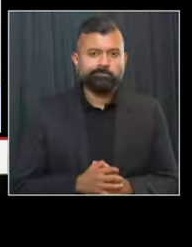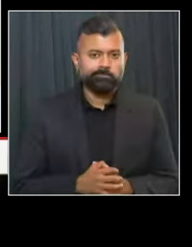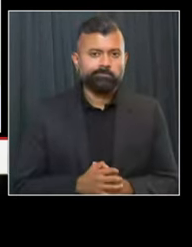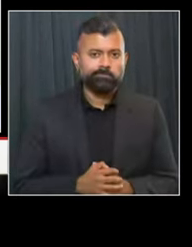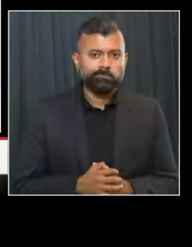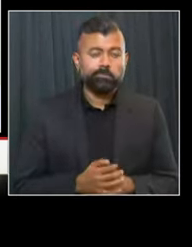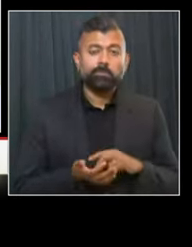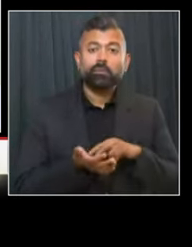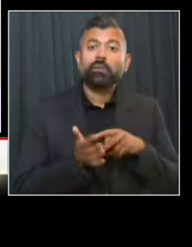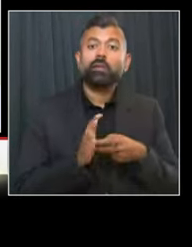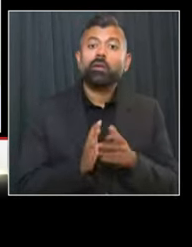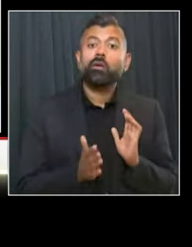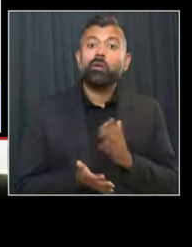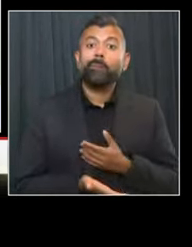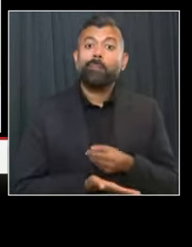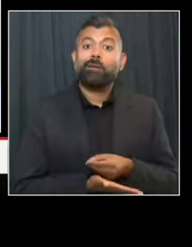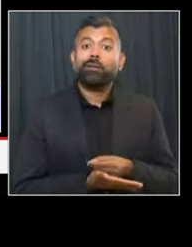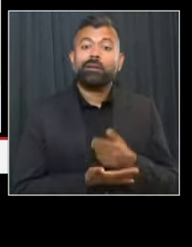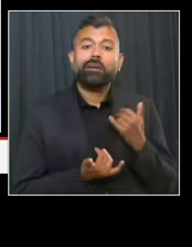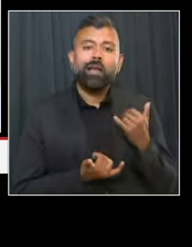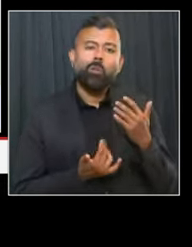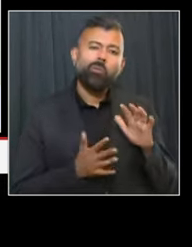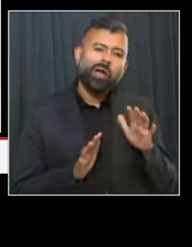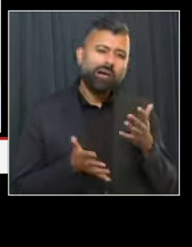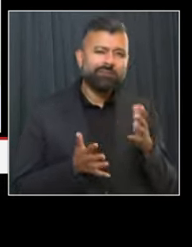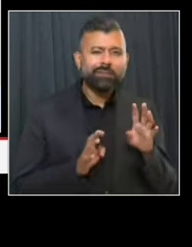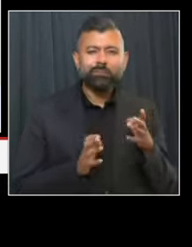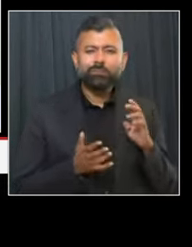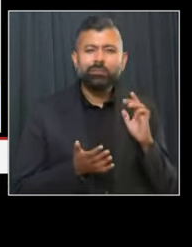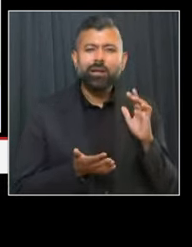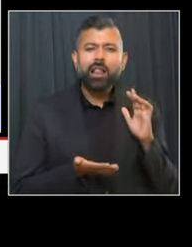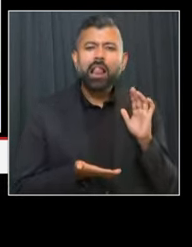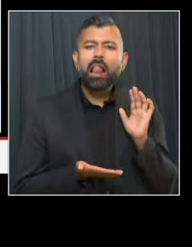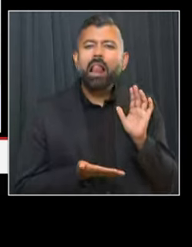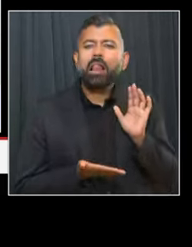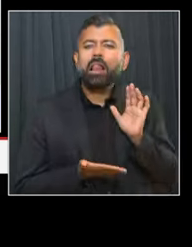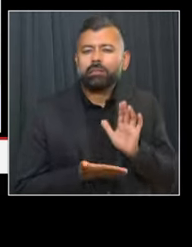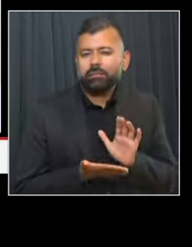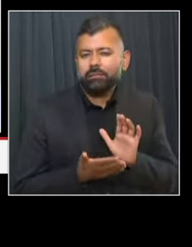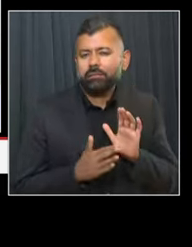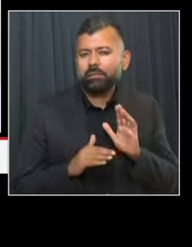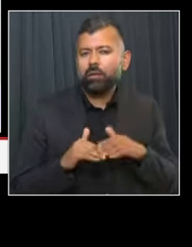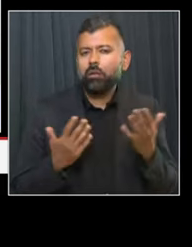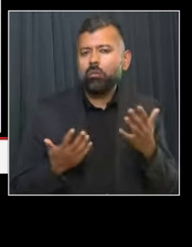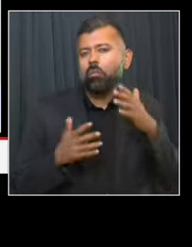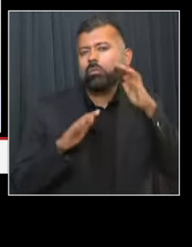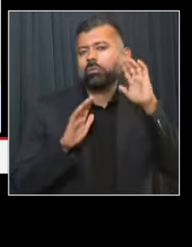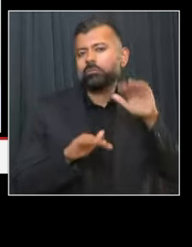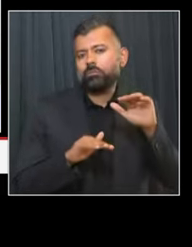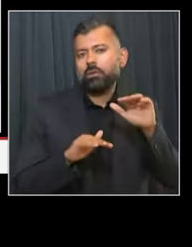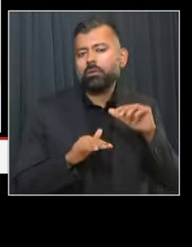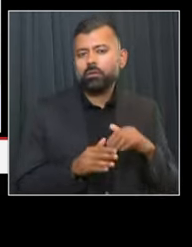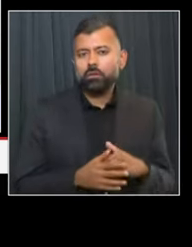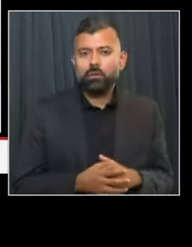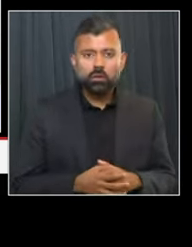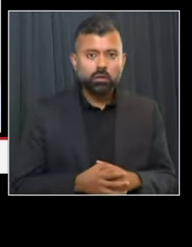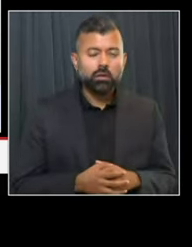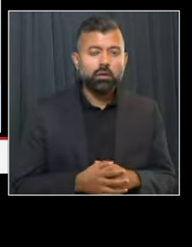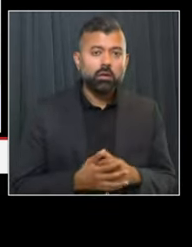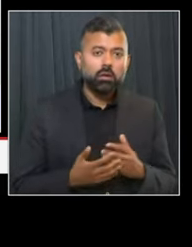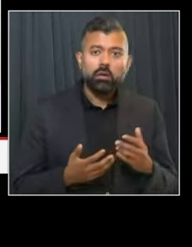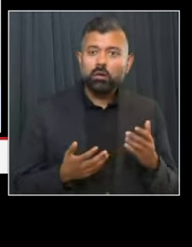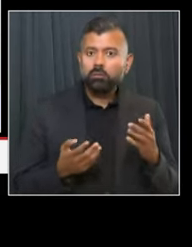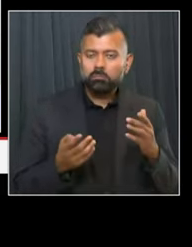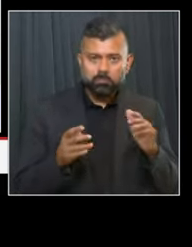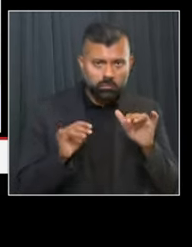plan. But the other part that is equally important is we still see cost growth. So even